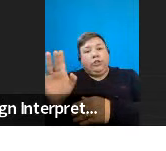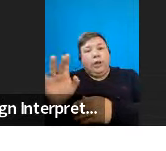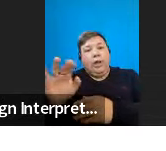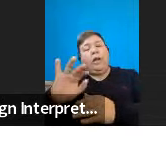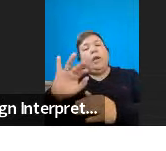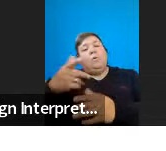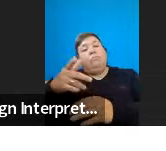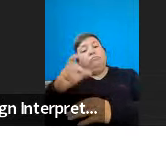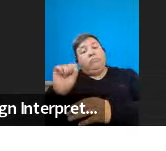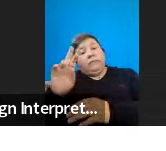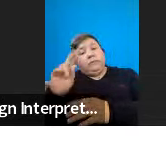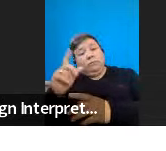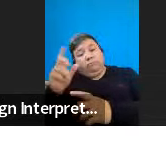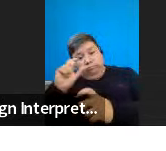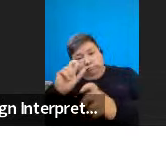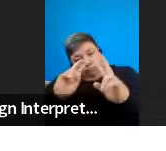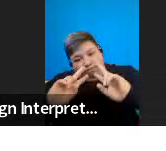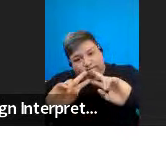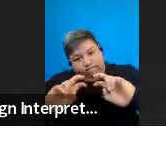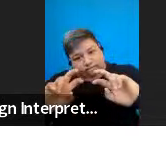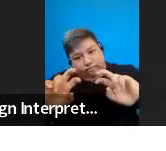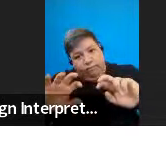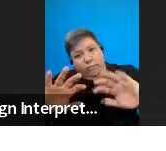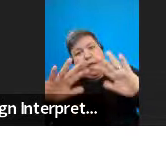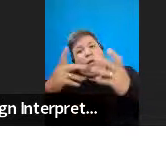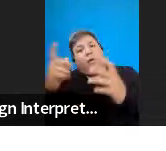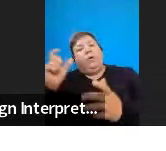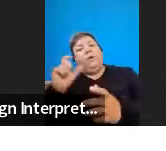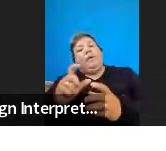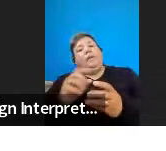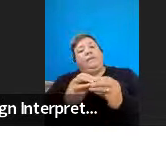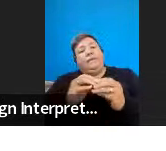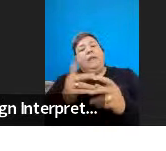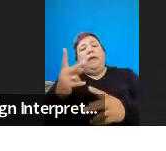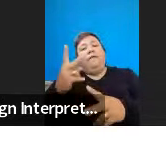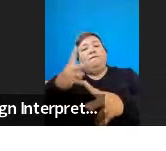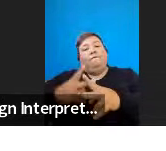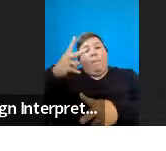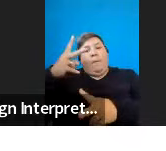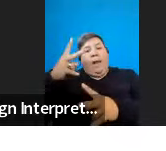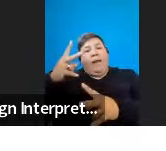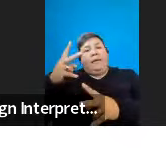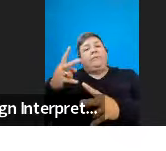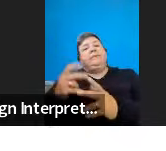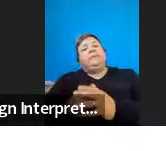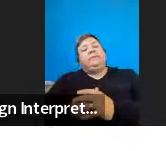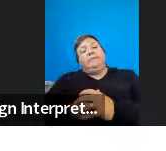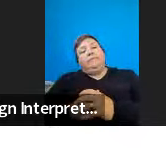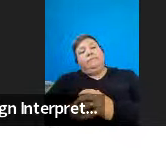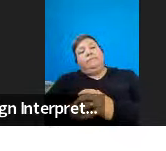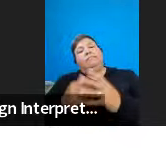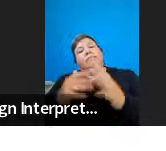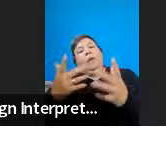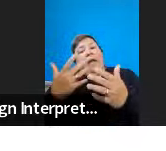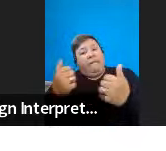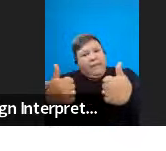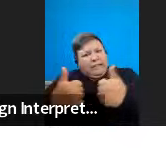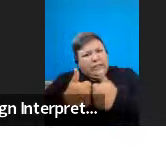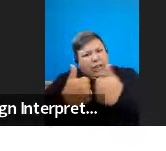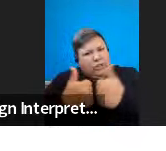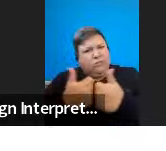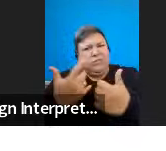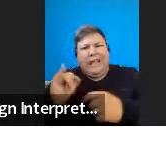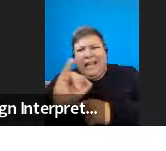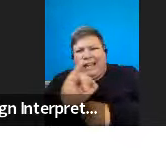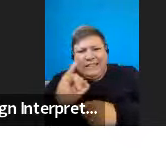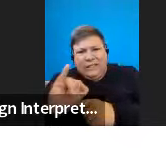this to check how then do we concretize this, how do we formalize this, how do we confirm it, and where there are challenges and issues, then we will